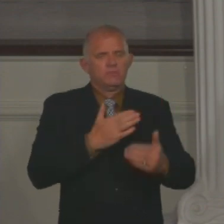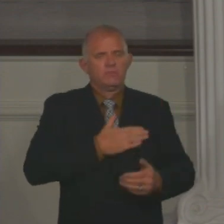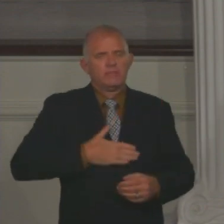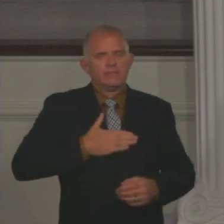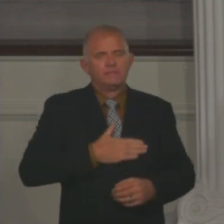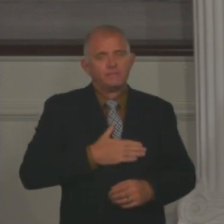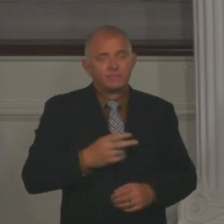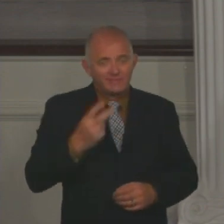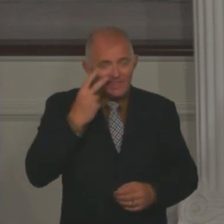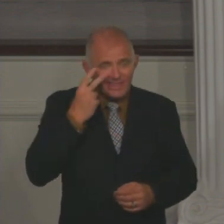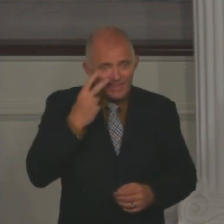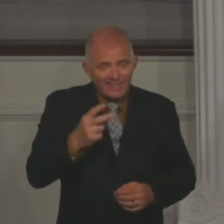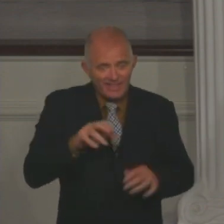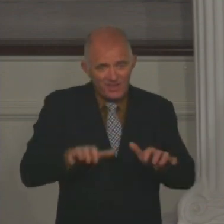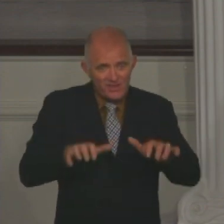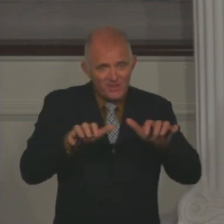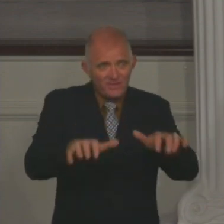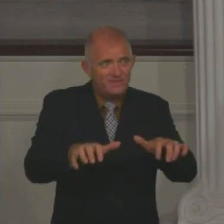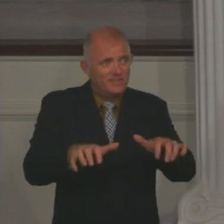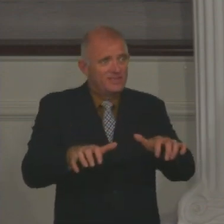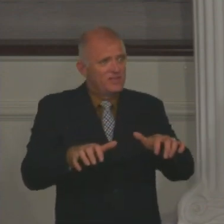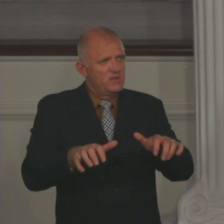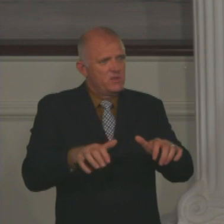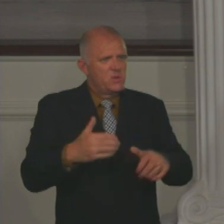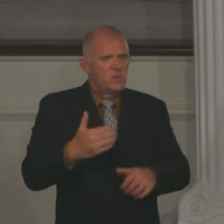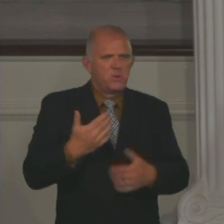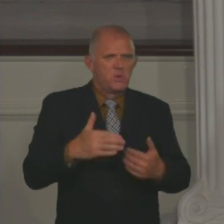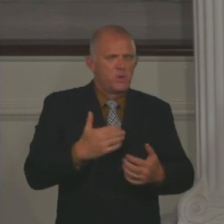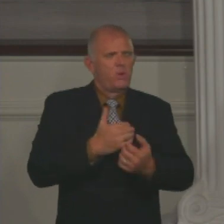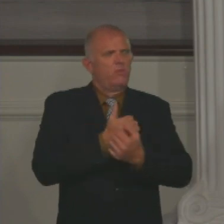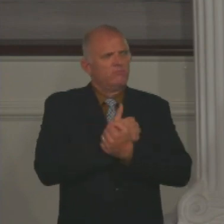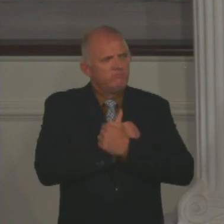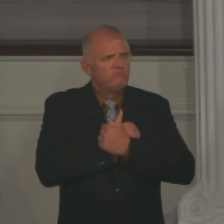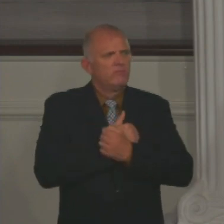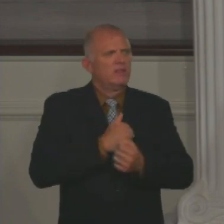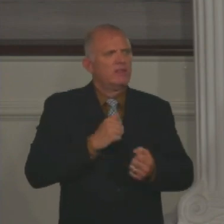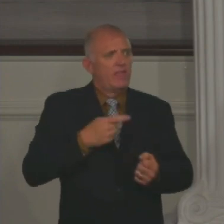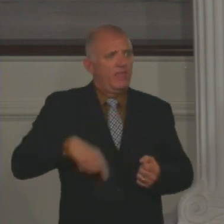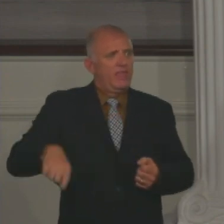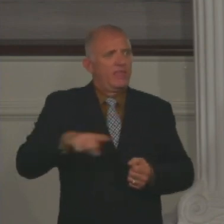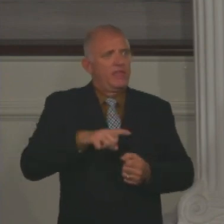the multitudes, he was moved with compassion on them,